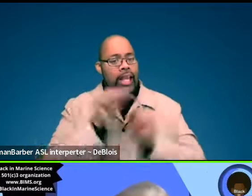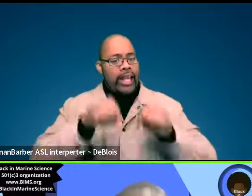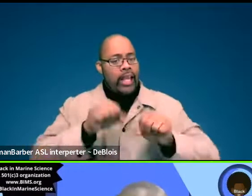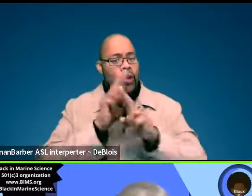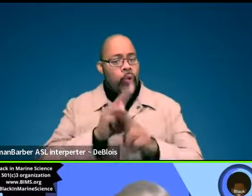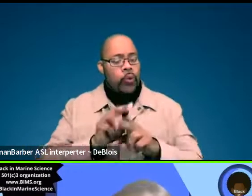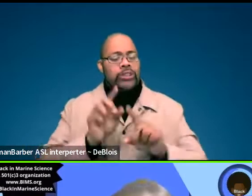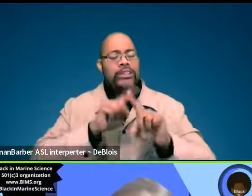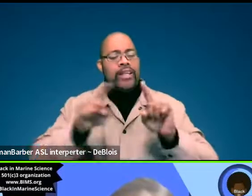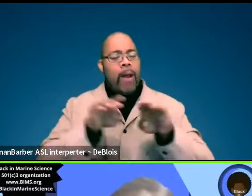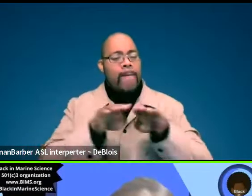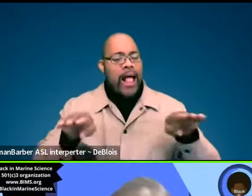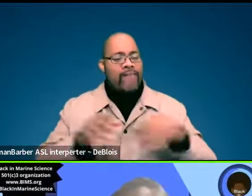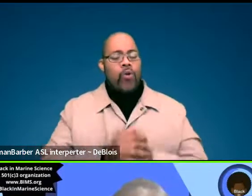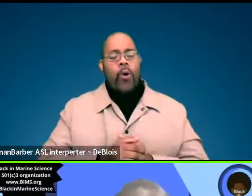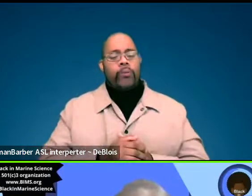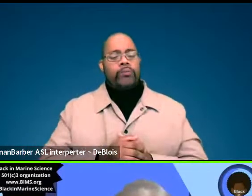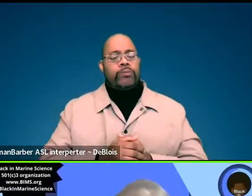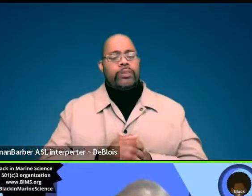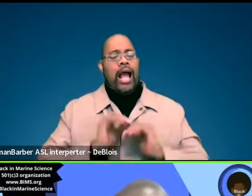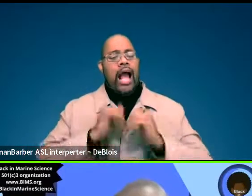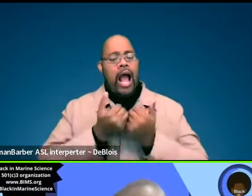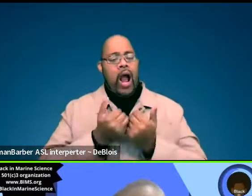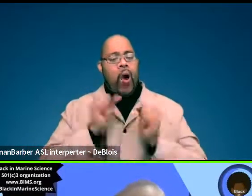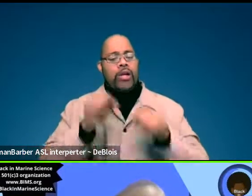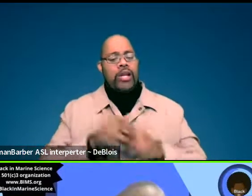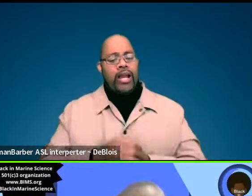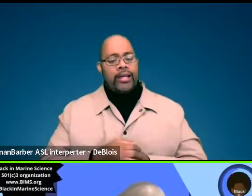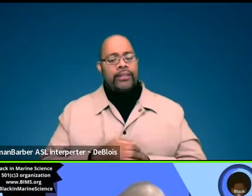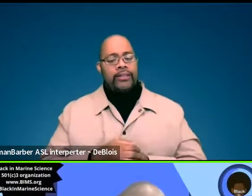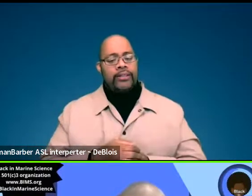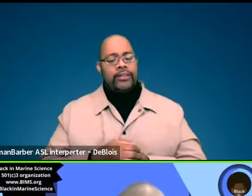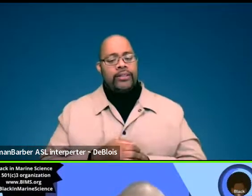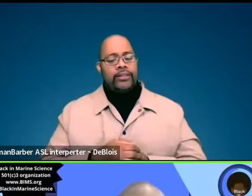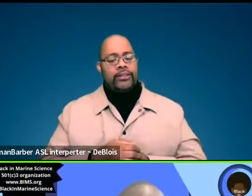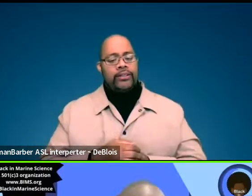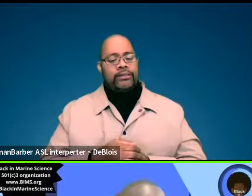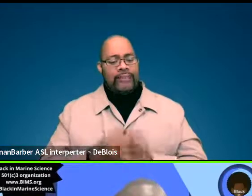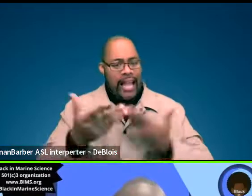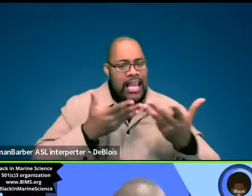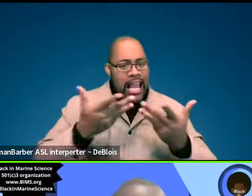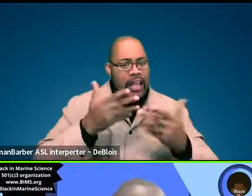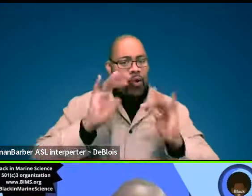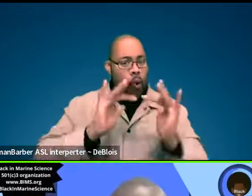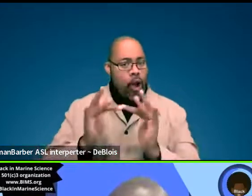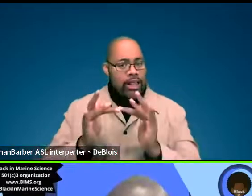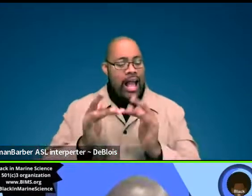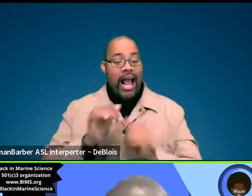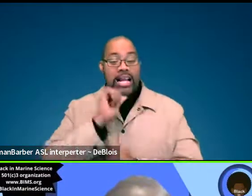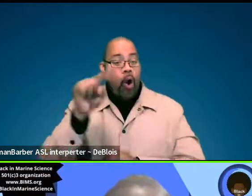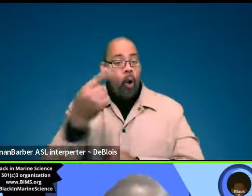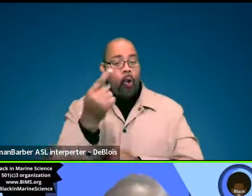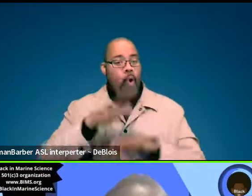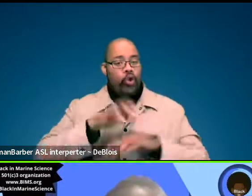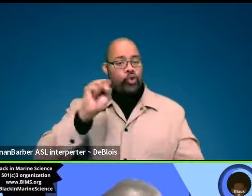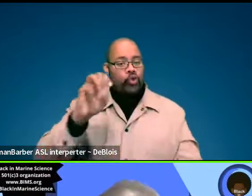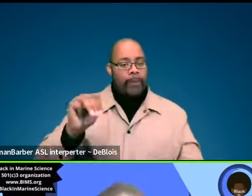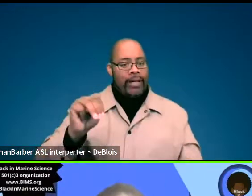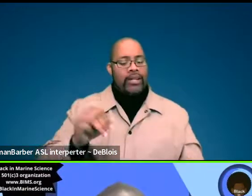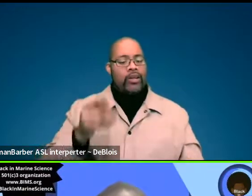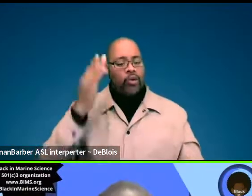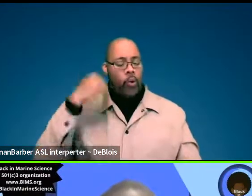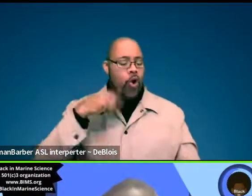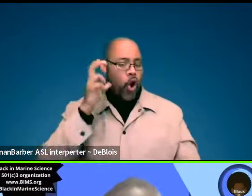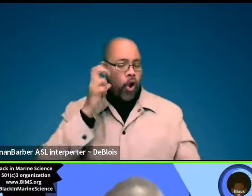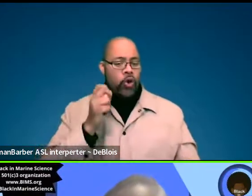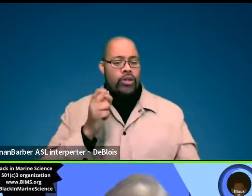use different platforms to do it, how they can engage online, not just on social media. We